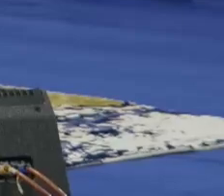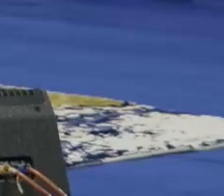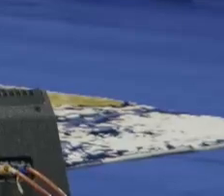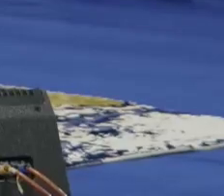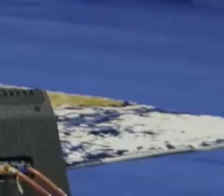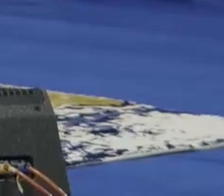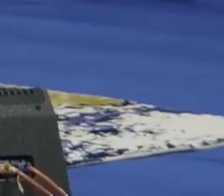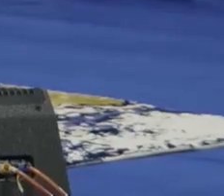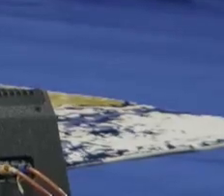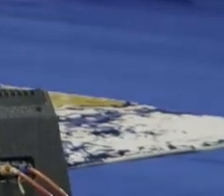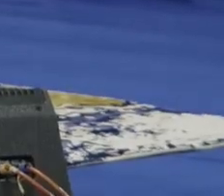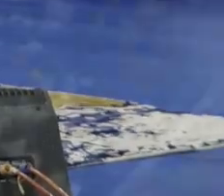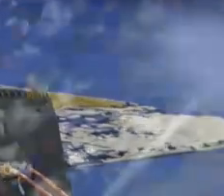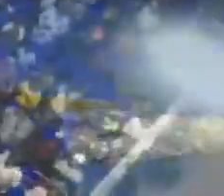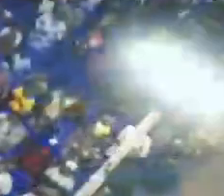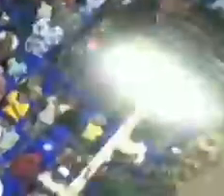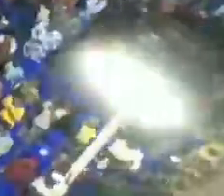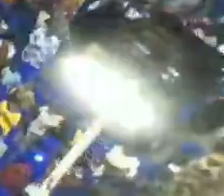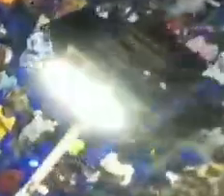Sustain your shout.